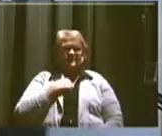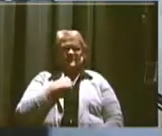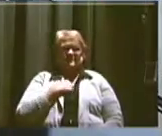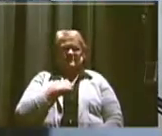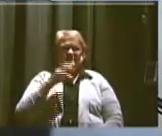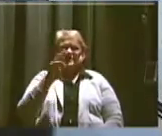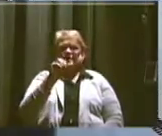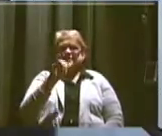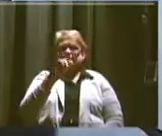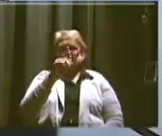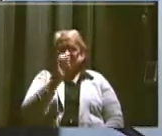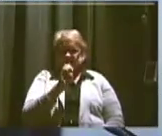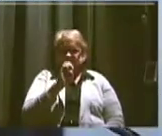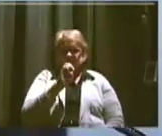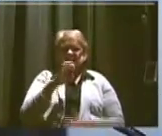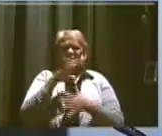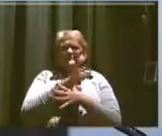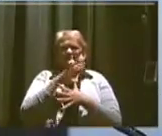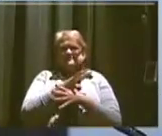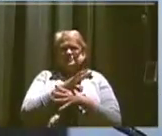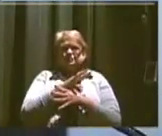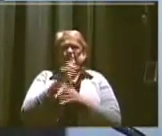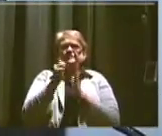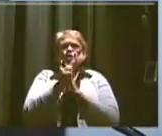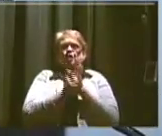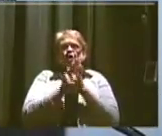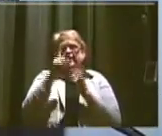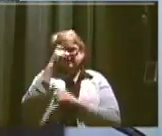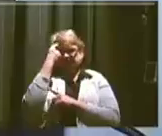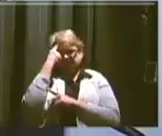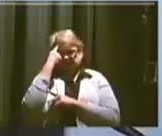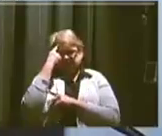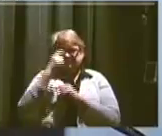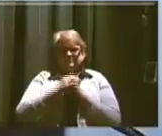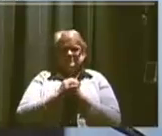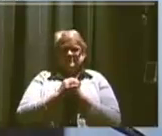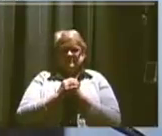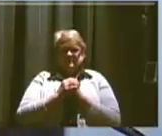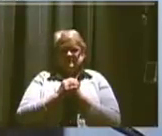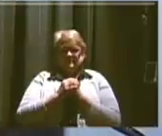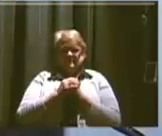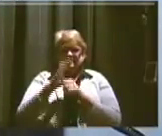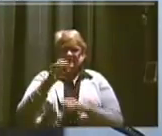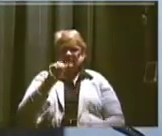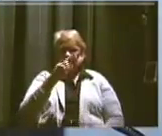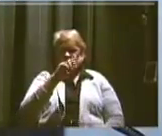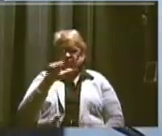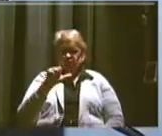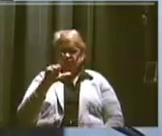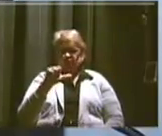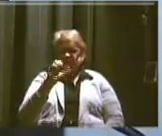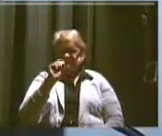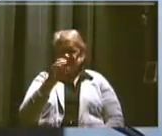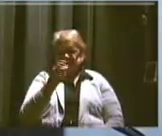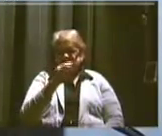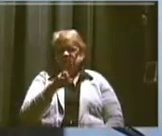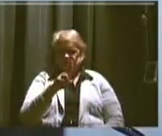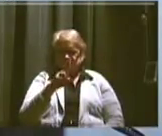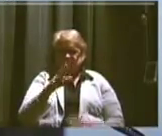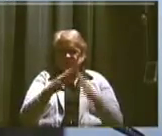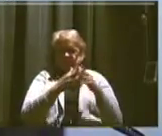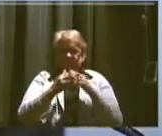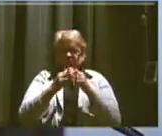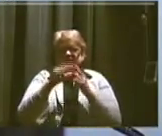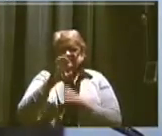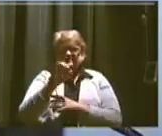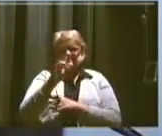My name is Michael Brown. I'm a senior in the Law and Government Magnet. I'm a Carl Wedekind Scholar at the American Civil Liberties Union.